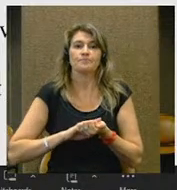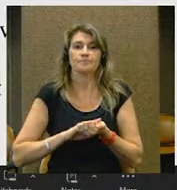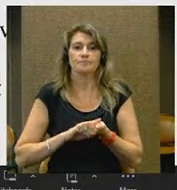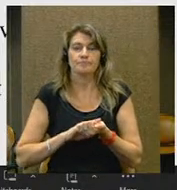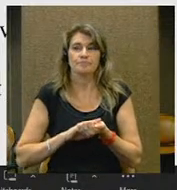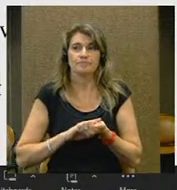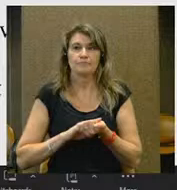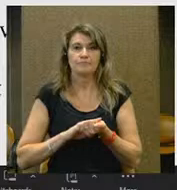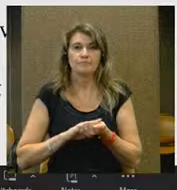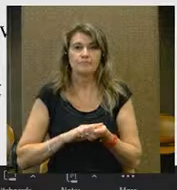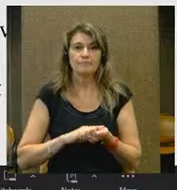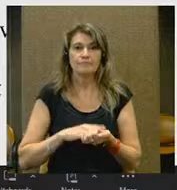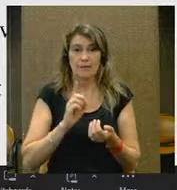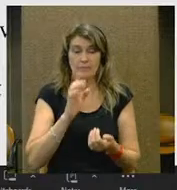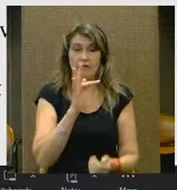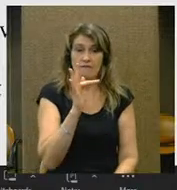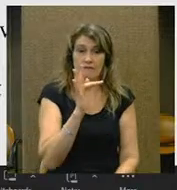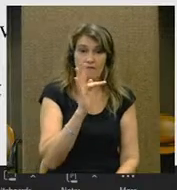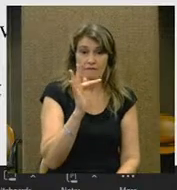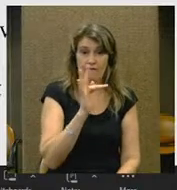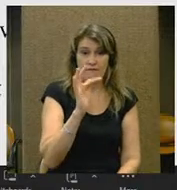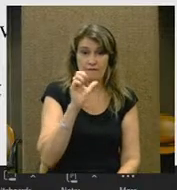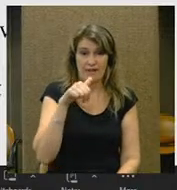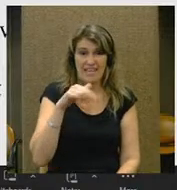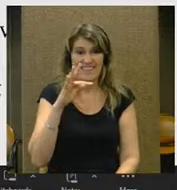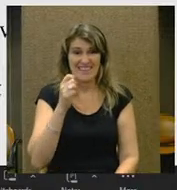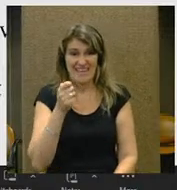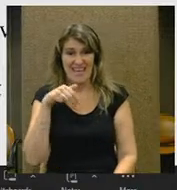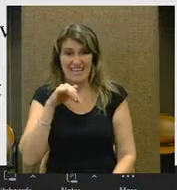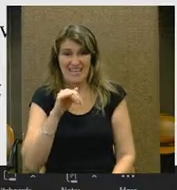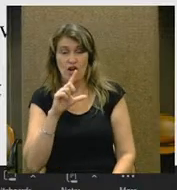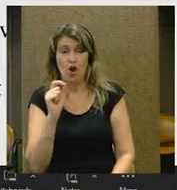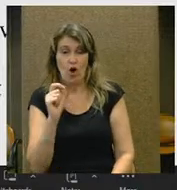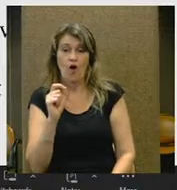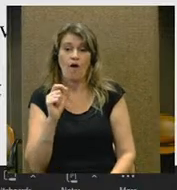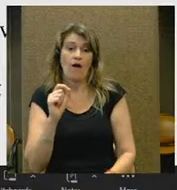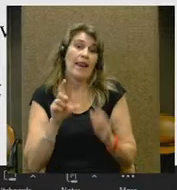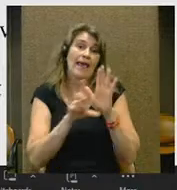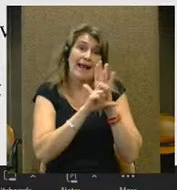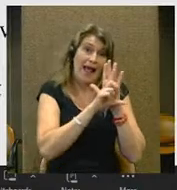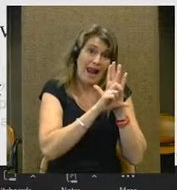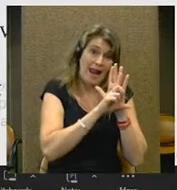fentanyl consumption, we also need to be thinking about some of these other consequences as well.